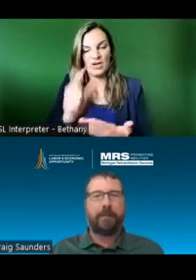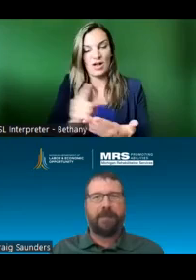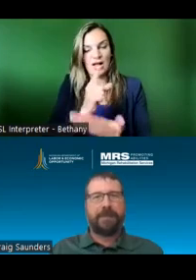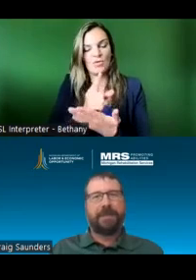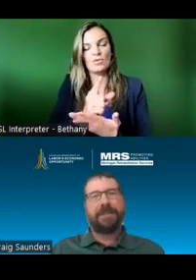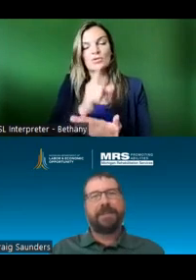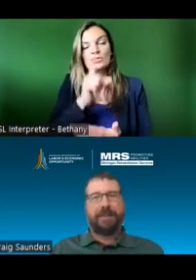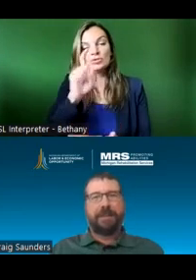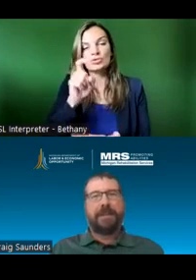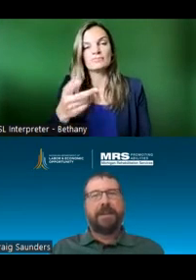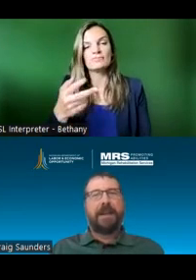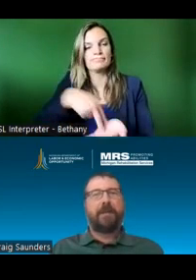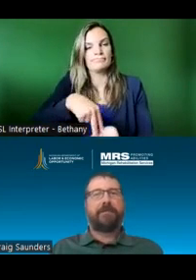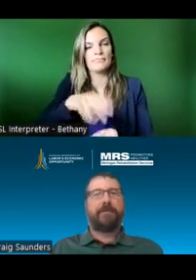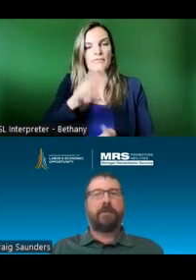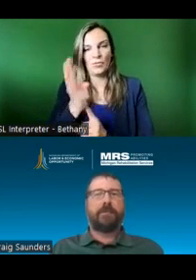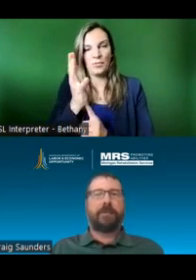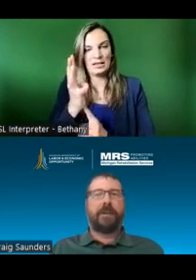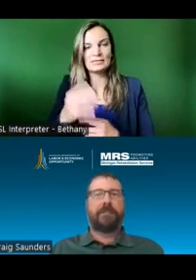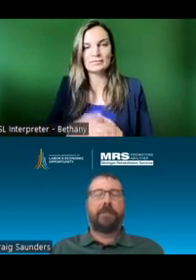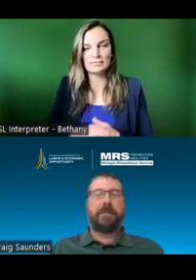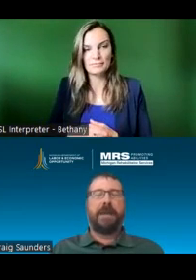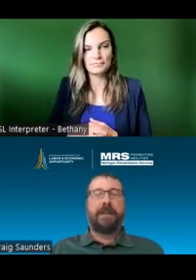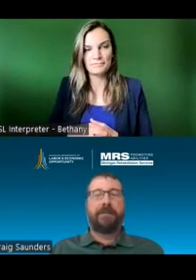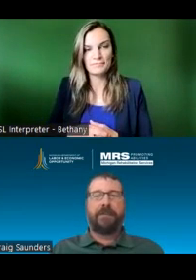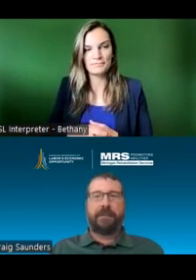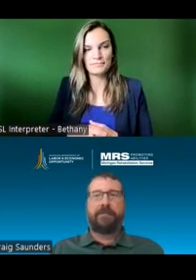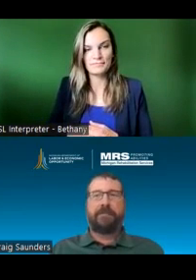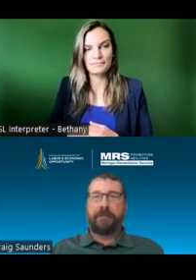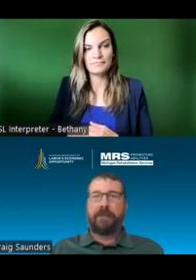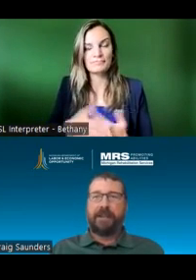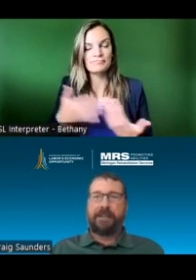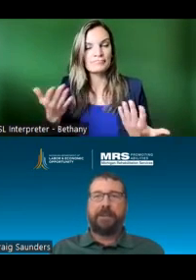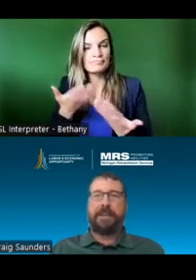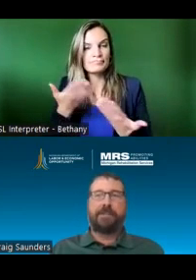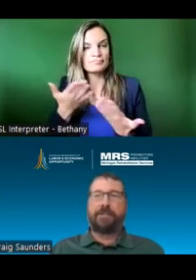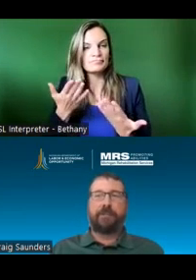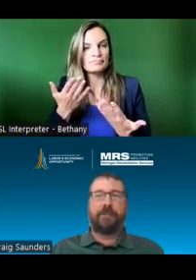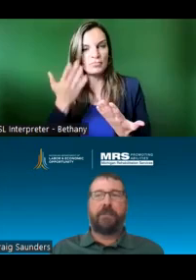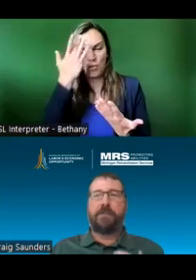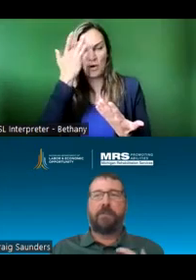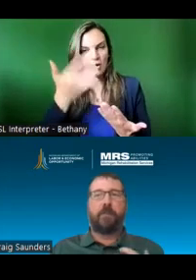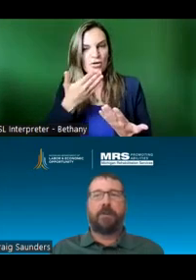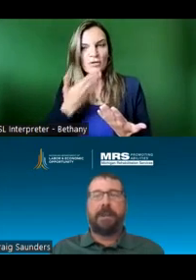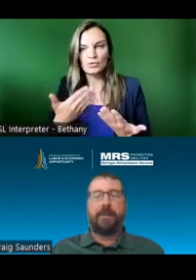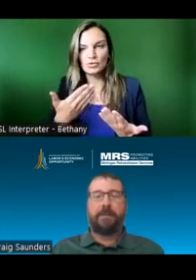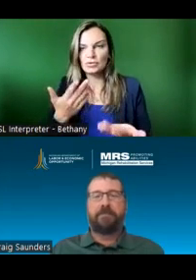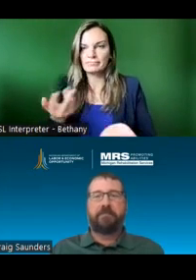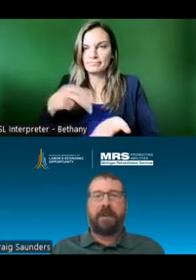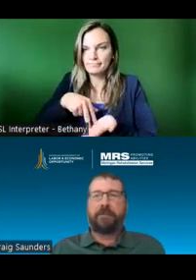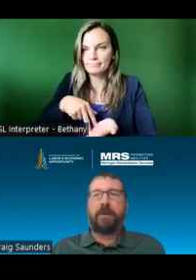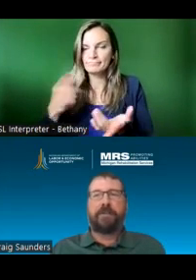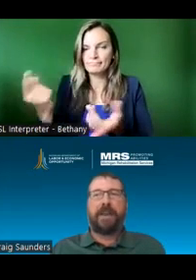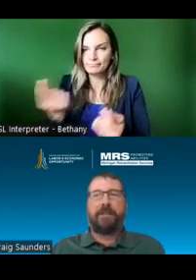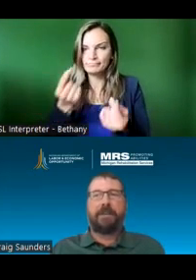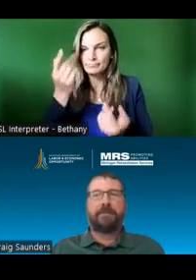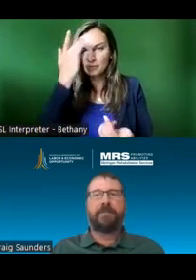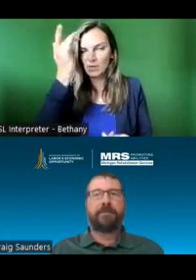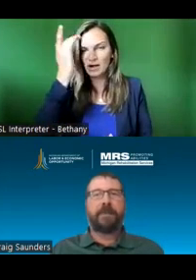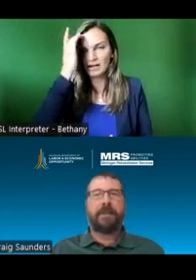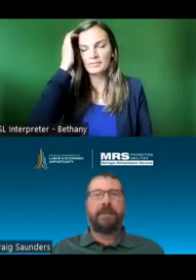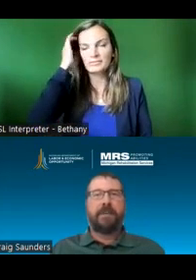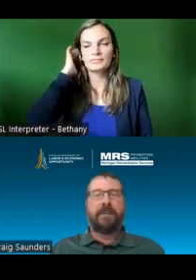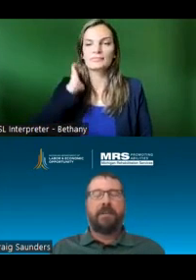hour. I want to further discuss some of the benefits of physical activity, not just during your workday, but also outside of it.